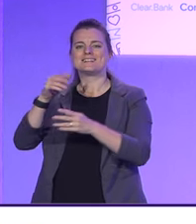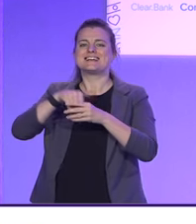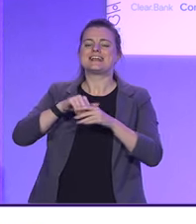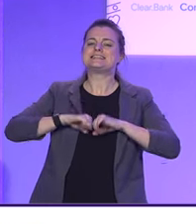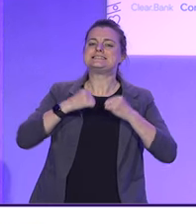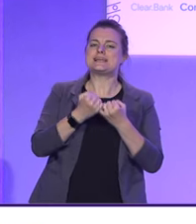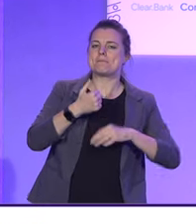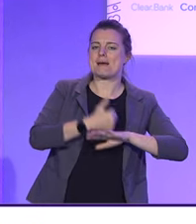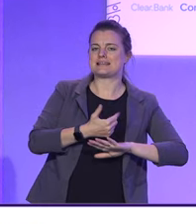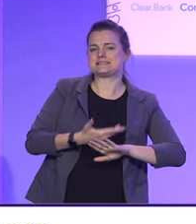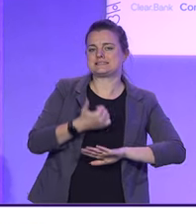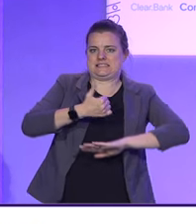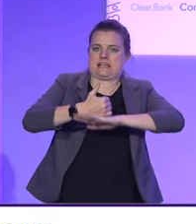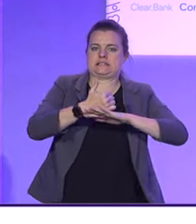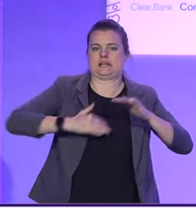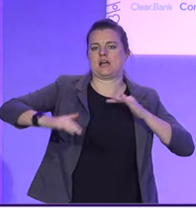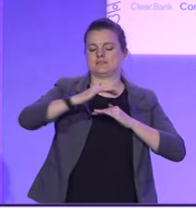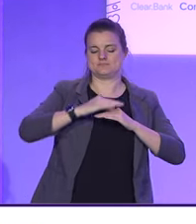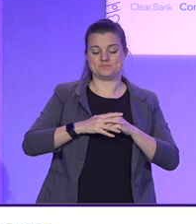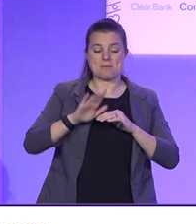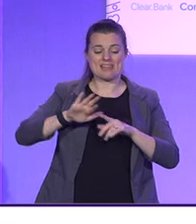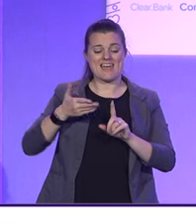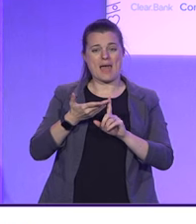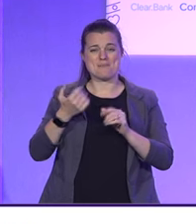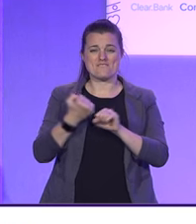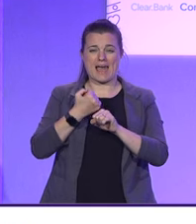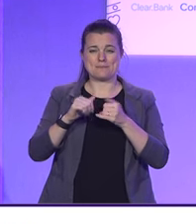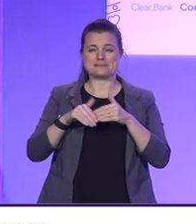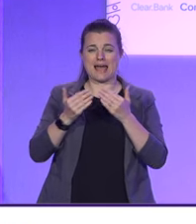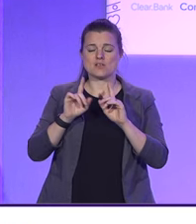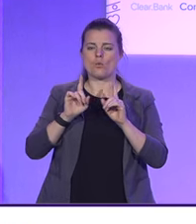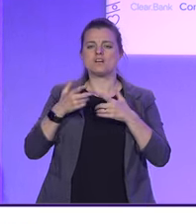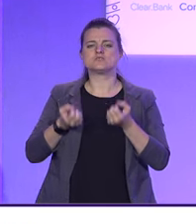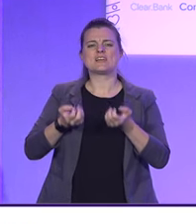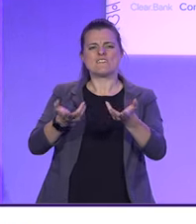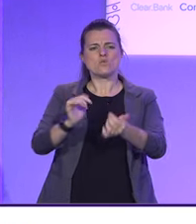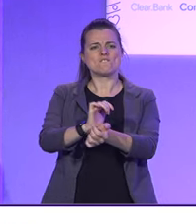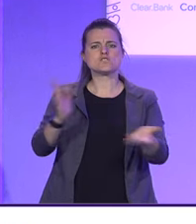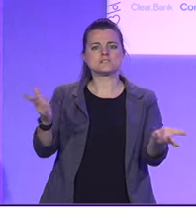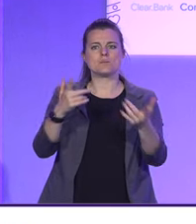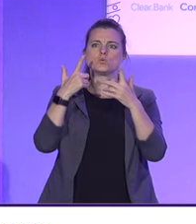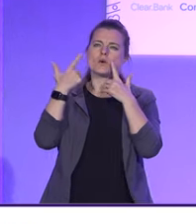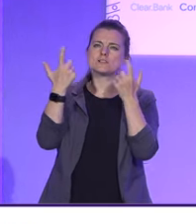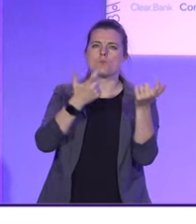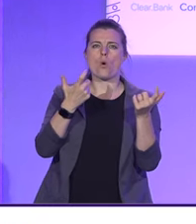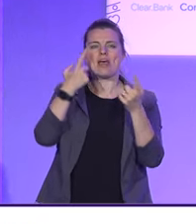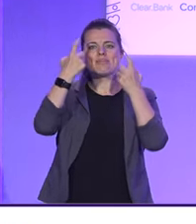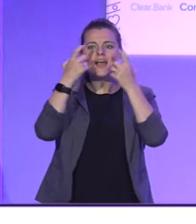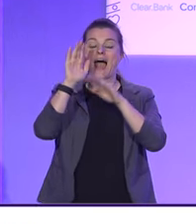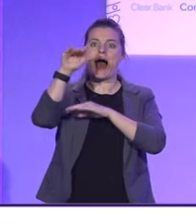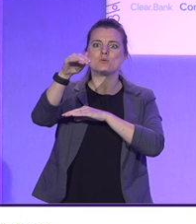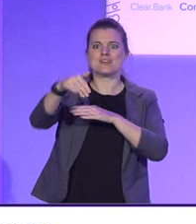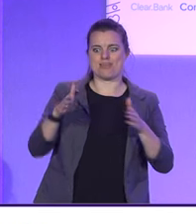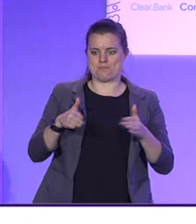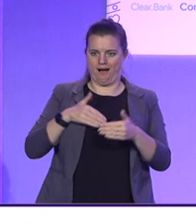setting. The aim of Game Day is to give you freedom to explore and think outside the box